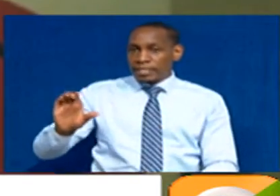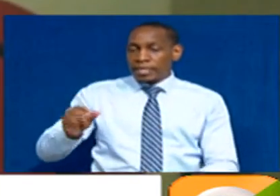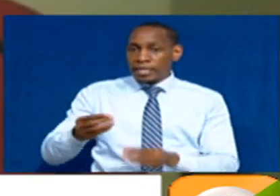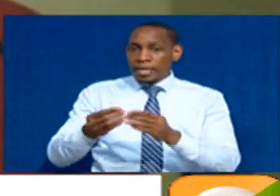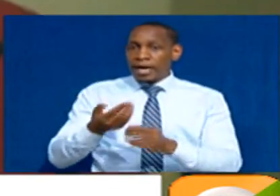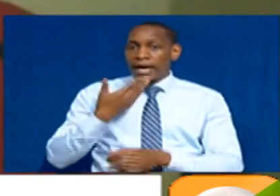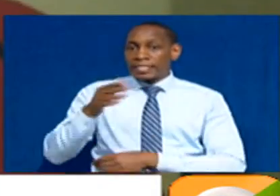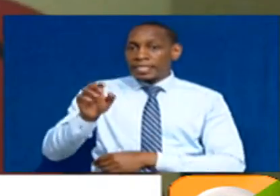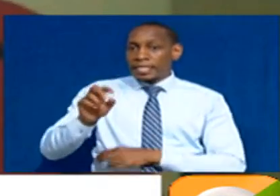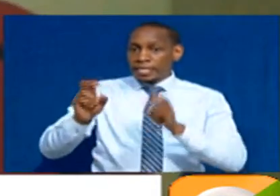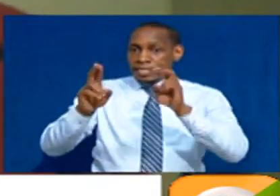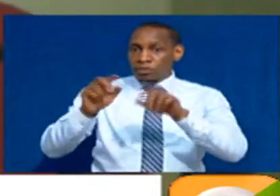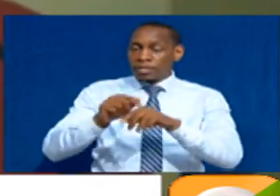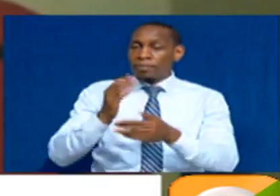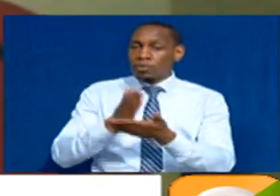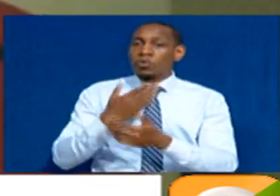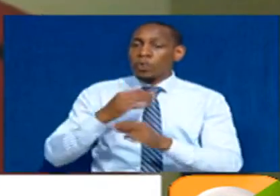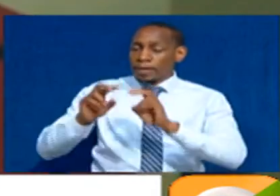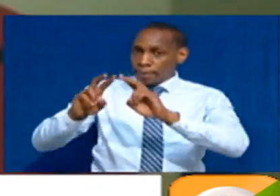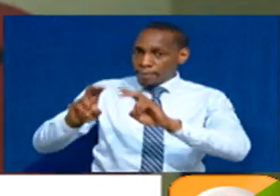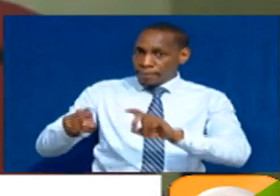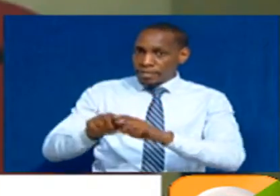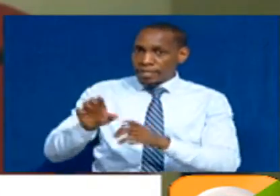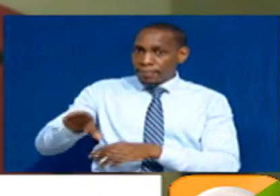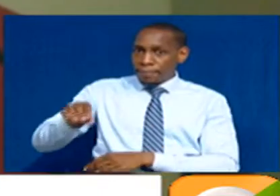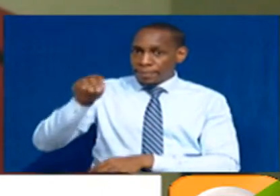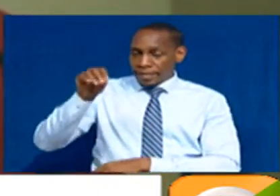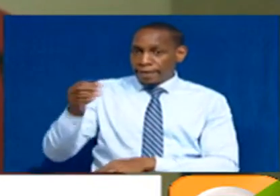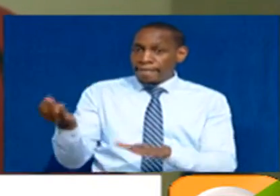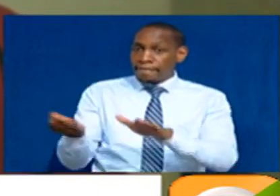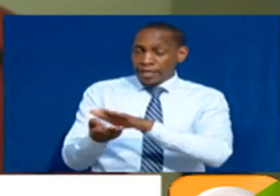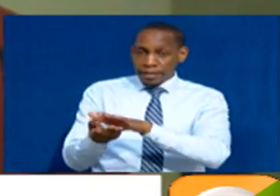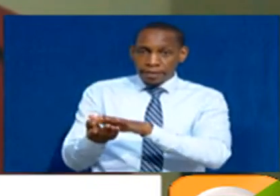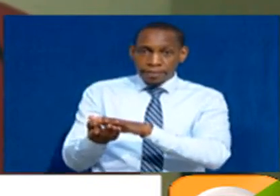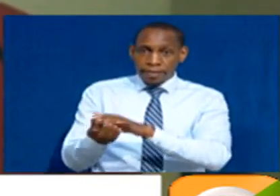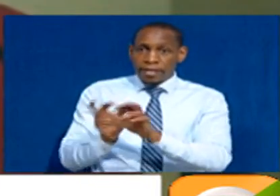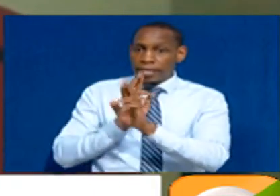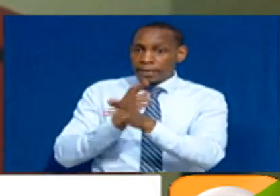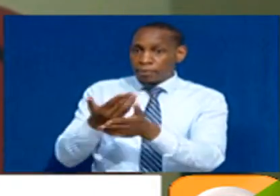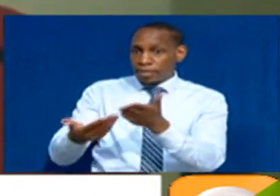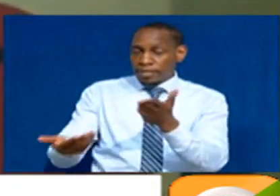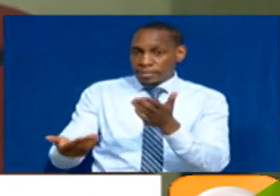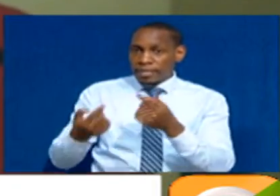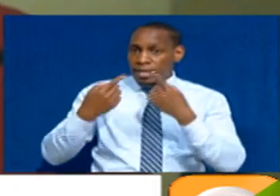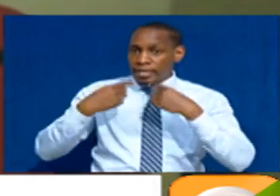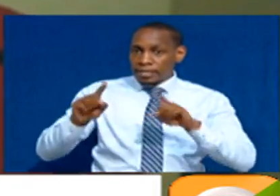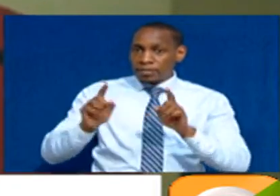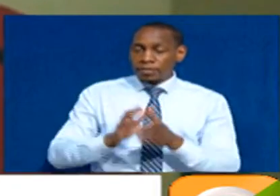to this, that even if they want to track and retrieve some of those reports or